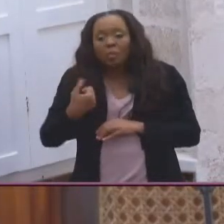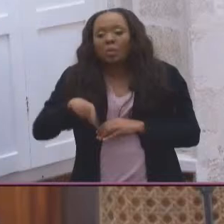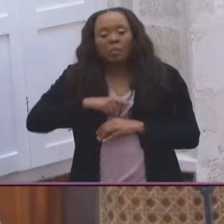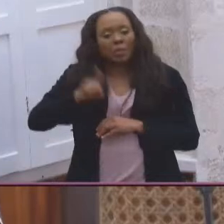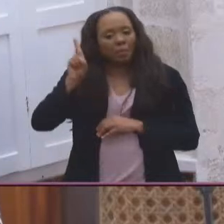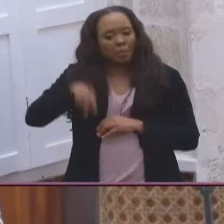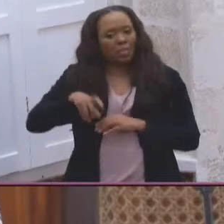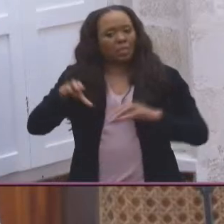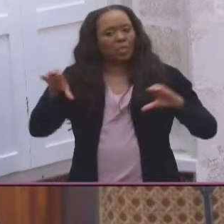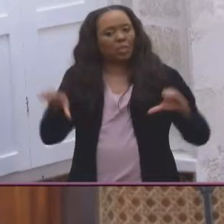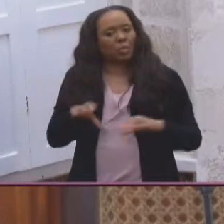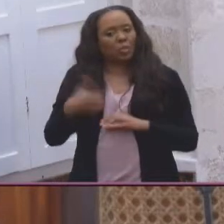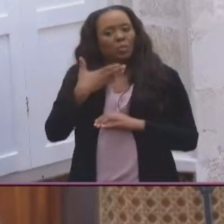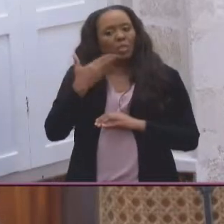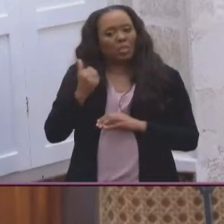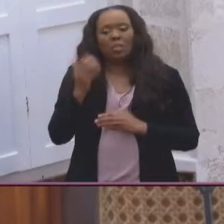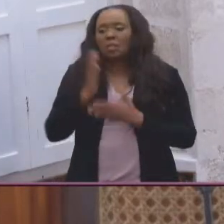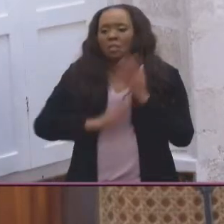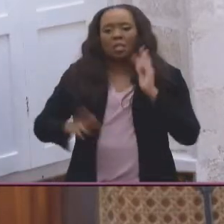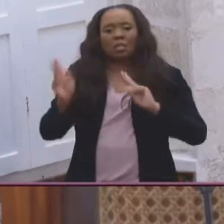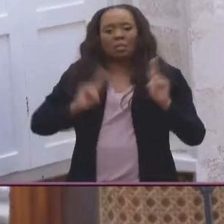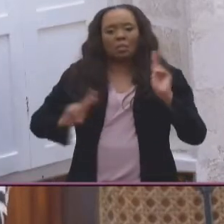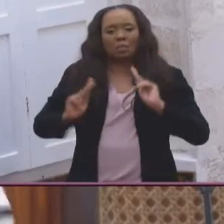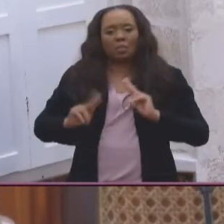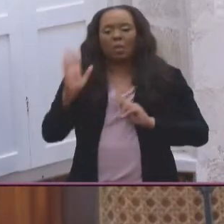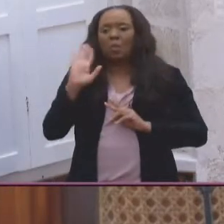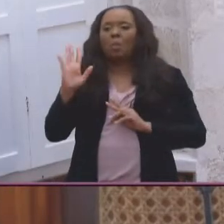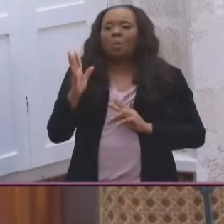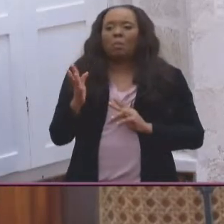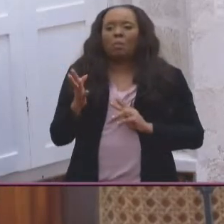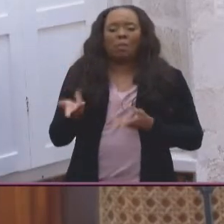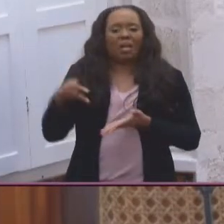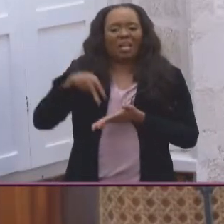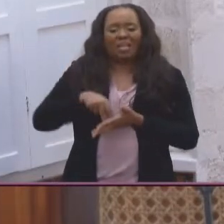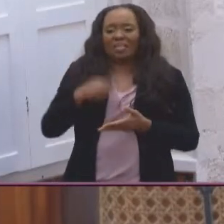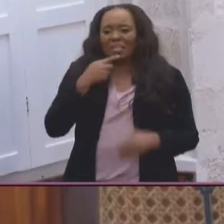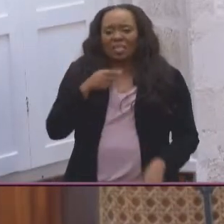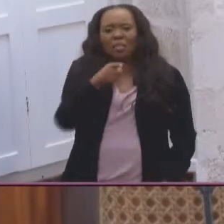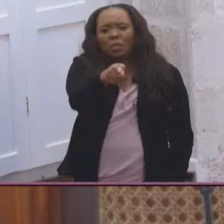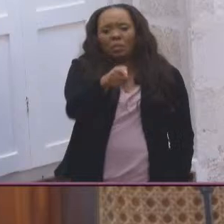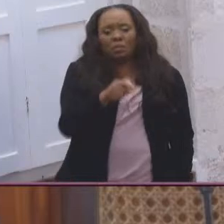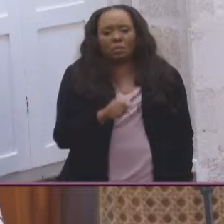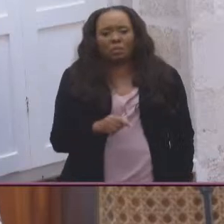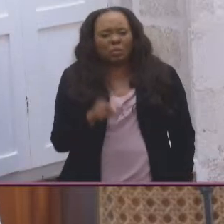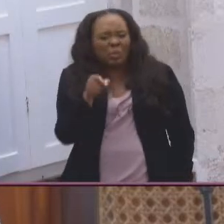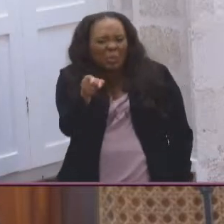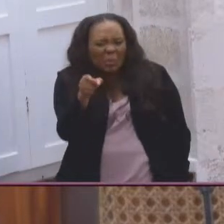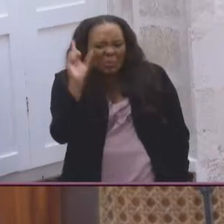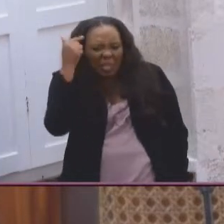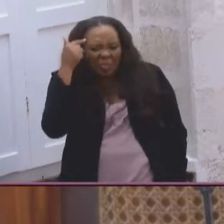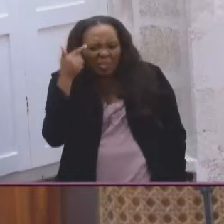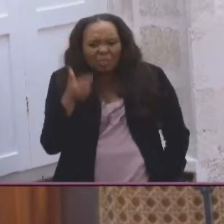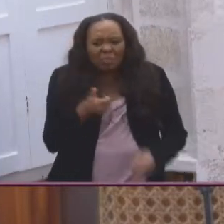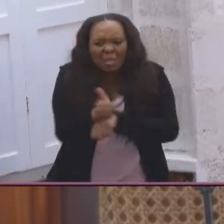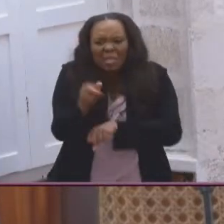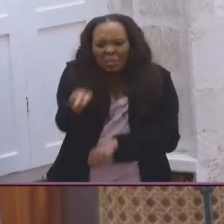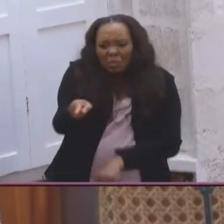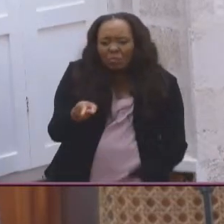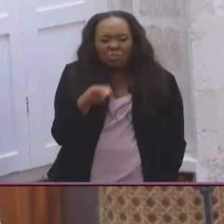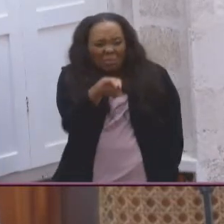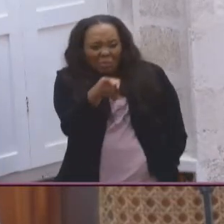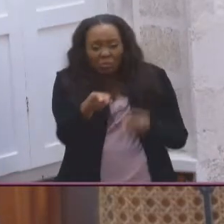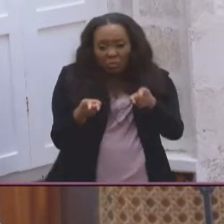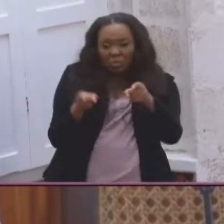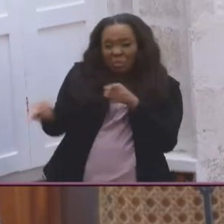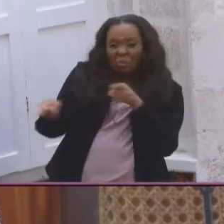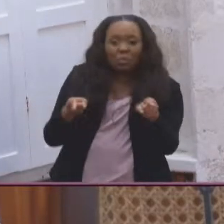that it is convenient to some people to get up and point their fingers at the government and say the government is to blame and the government is at fault